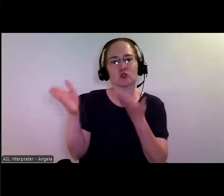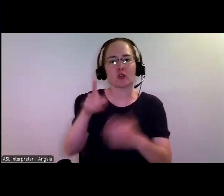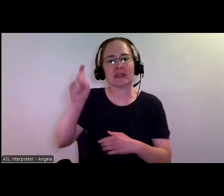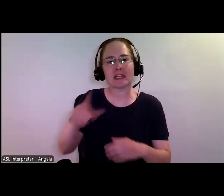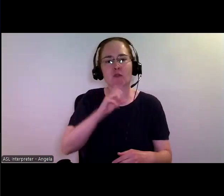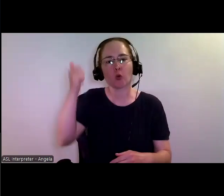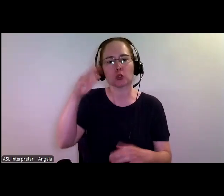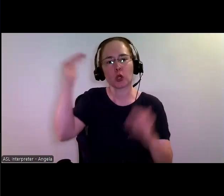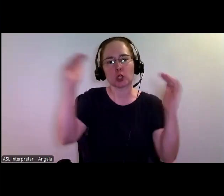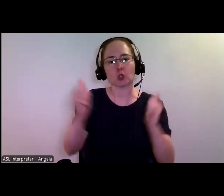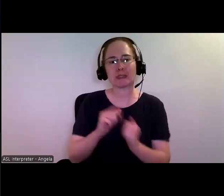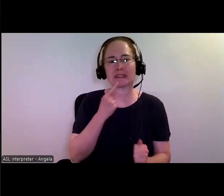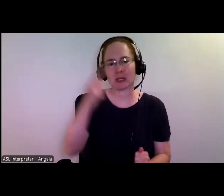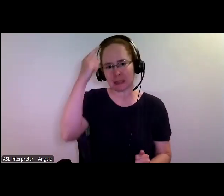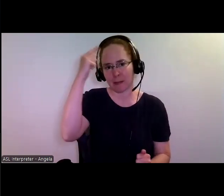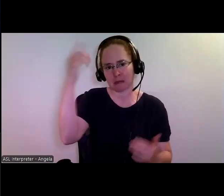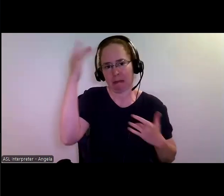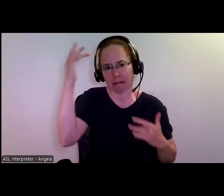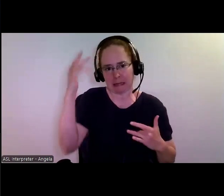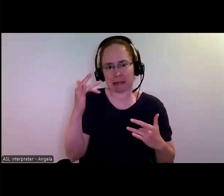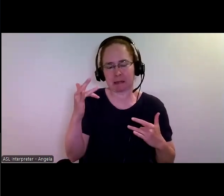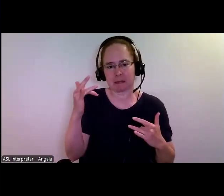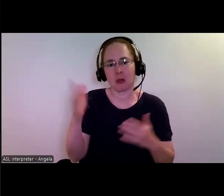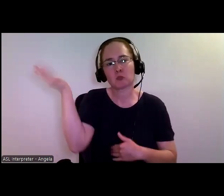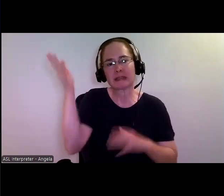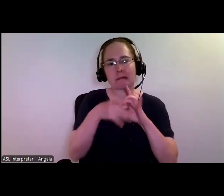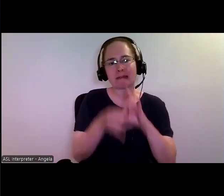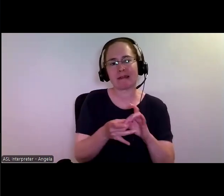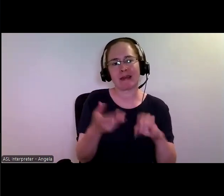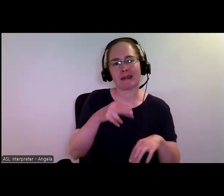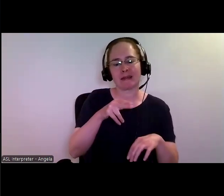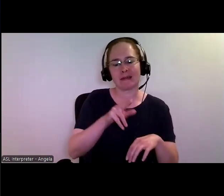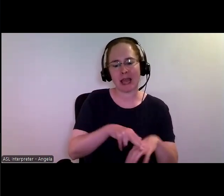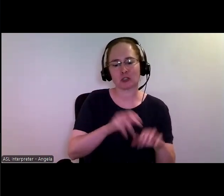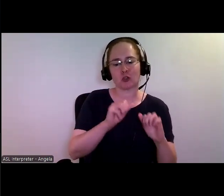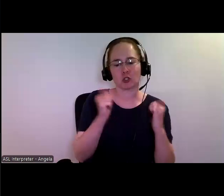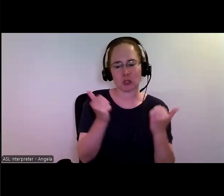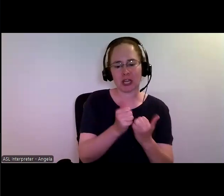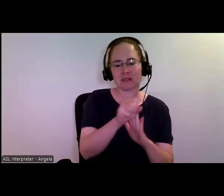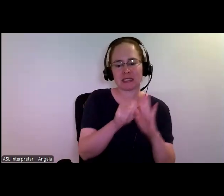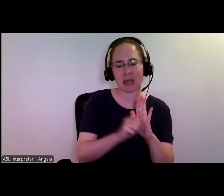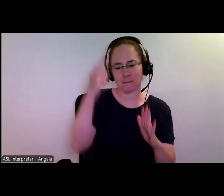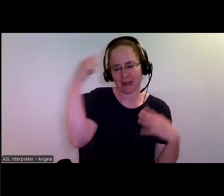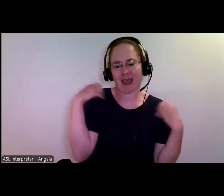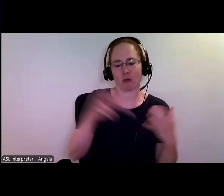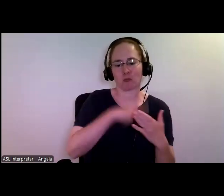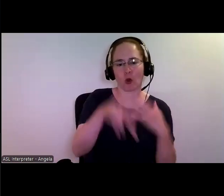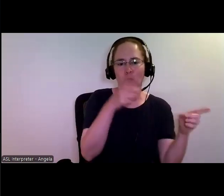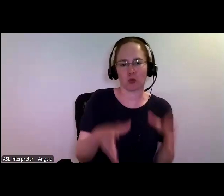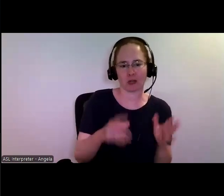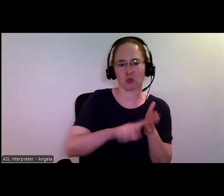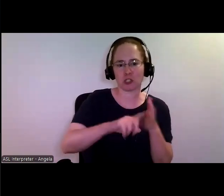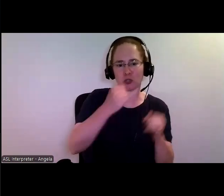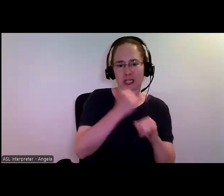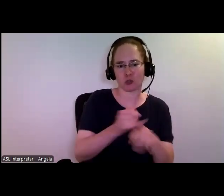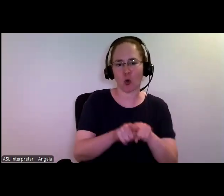Mental Illness, presented on behalf of the National Association of State Mental Health Program Directors Research Institute,